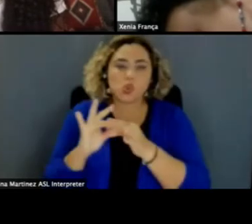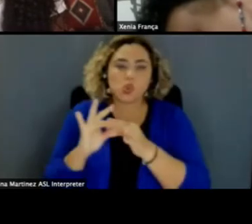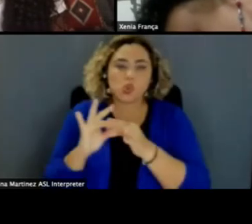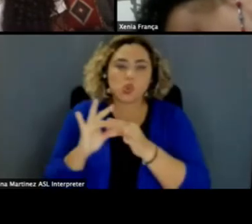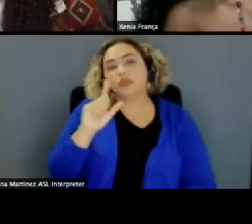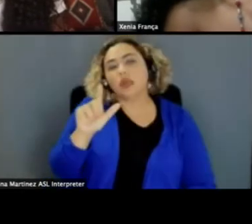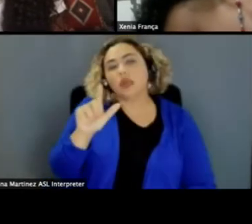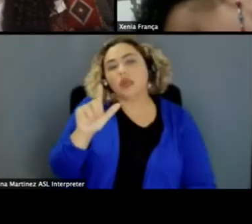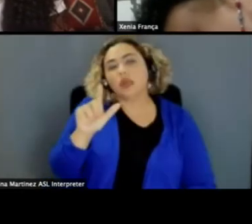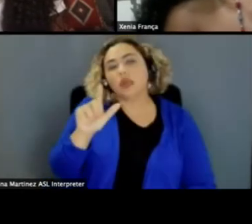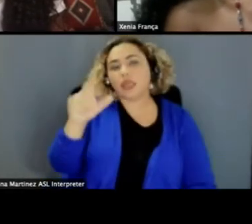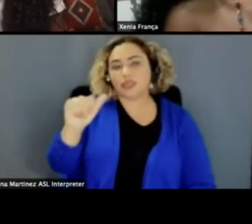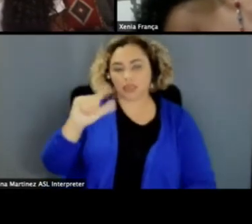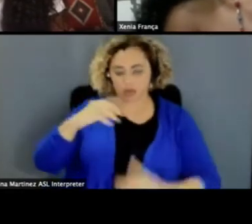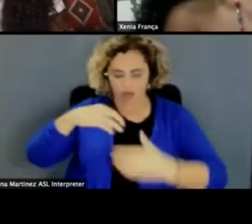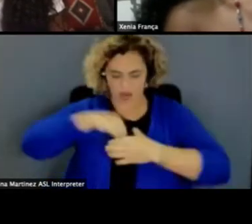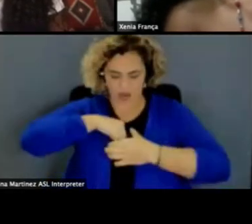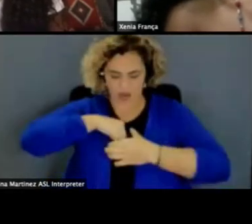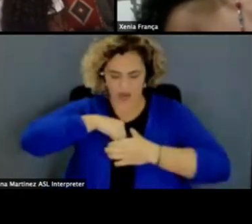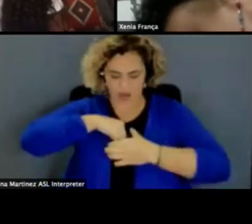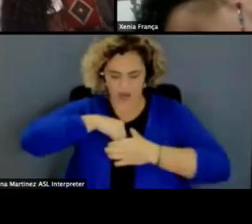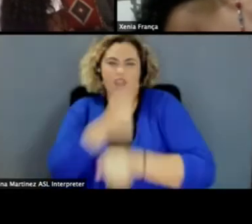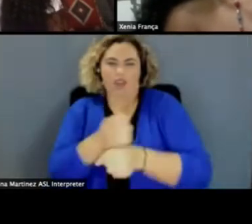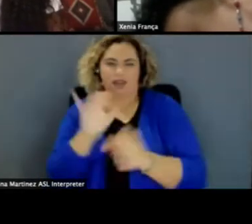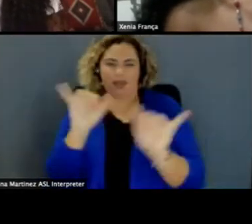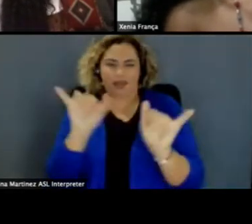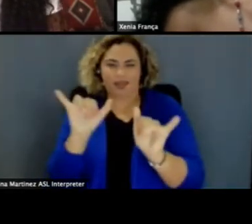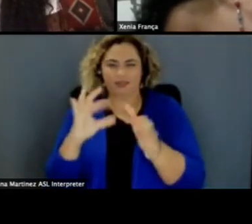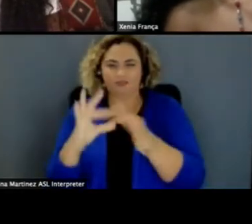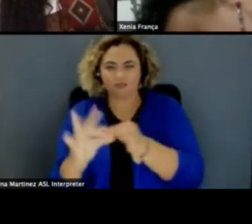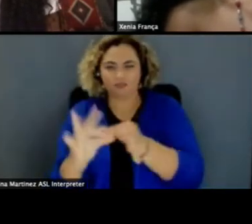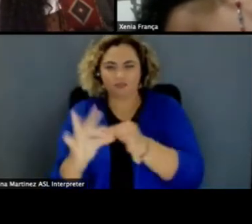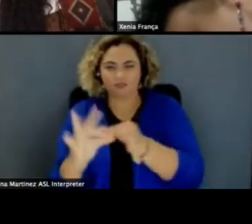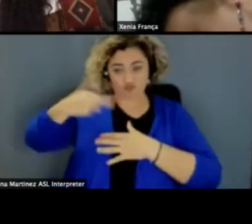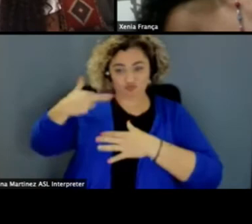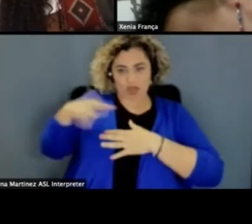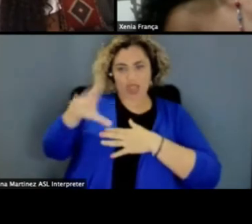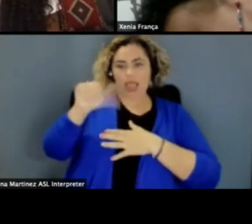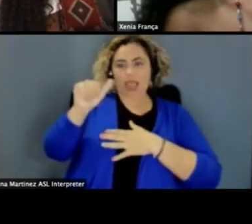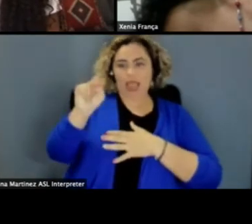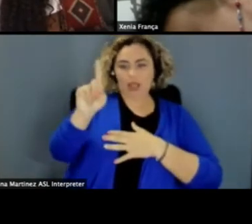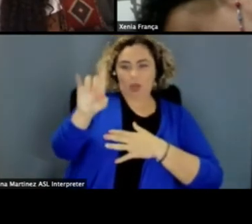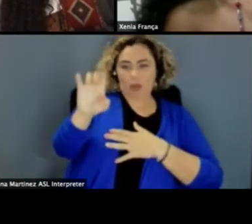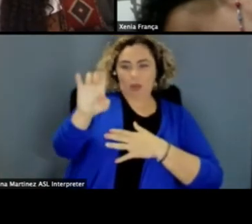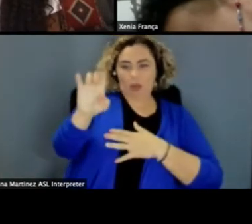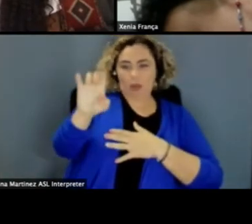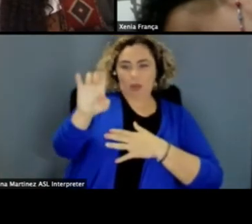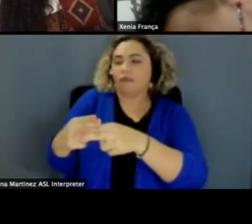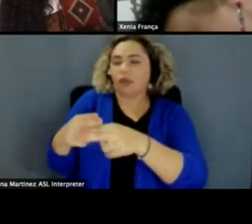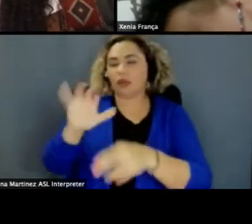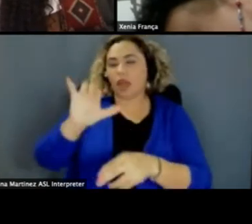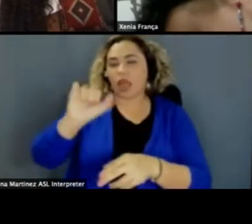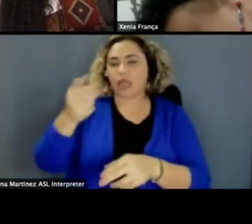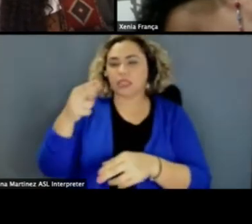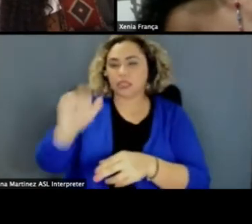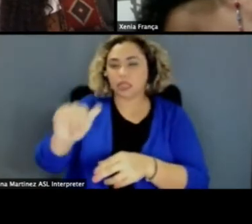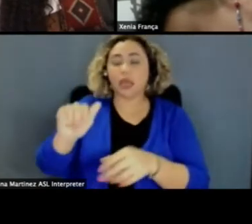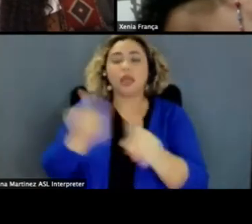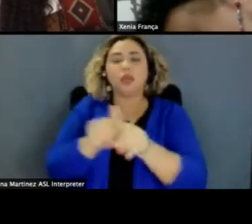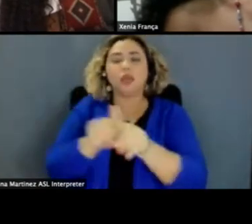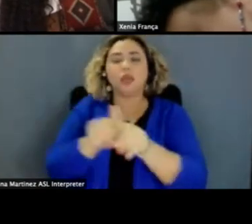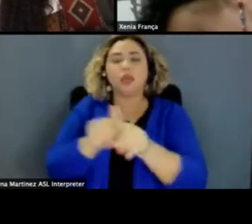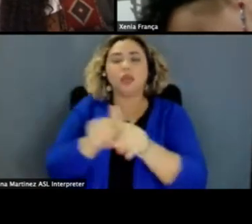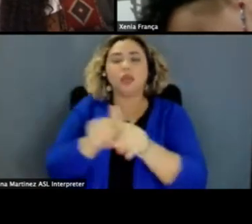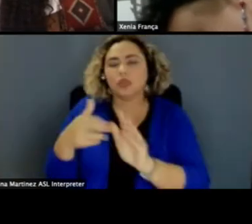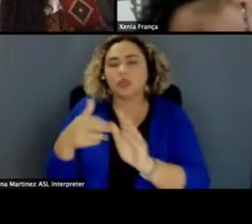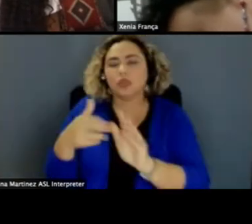is an energy. It's a form of energy in that religion, in Candomblé. And it also represents an energy